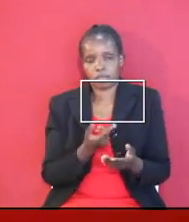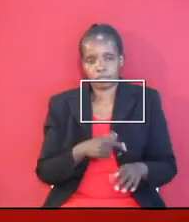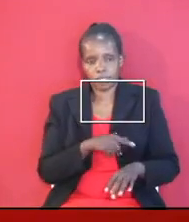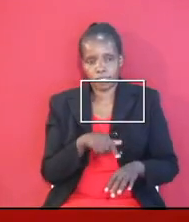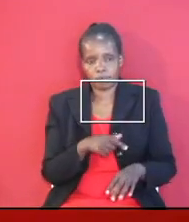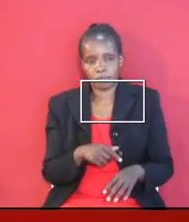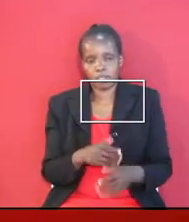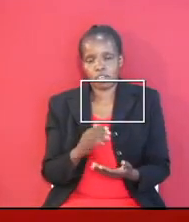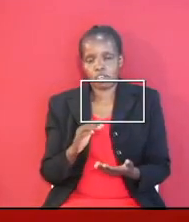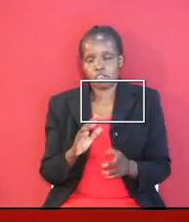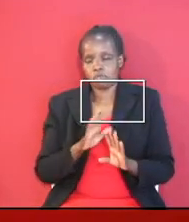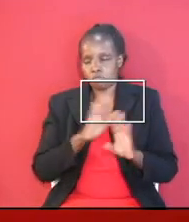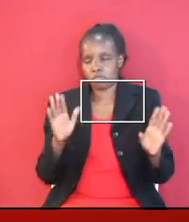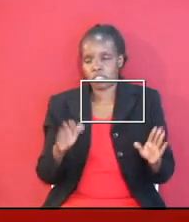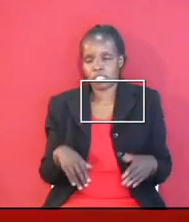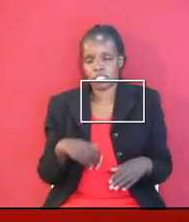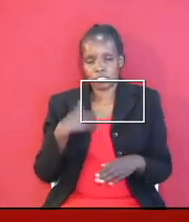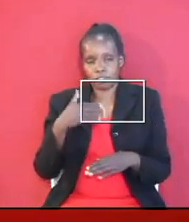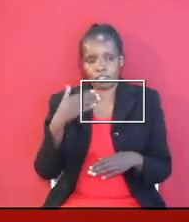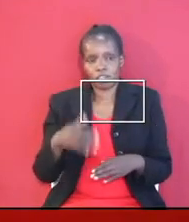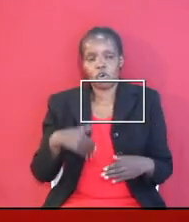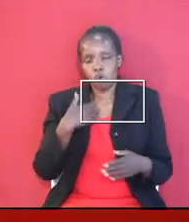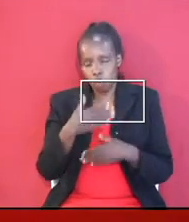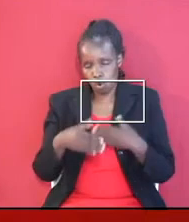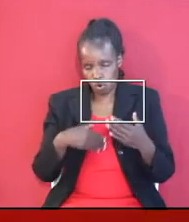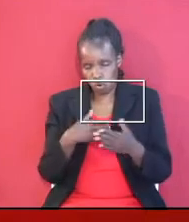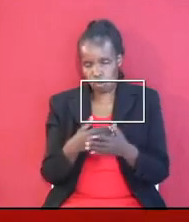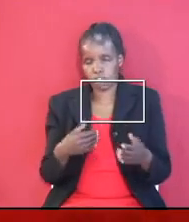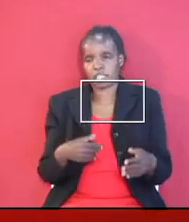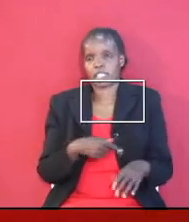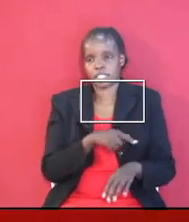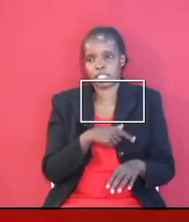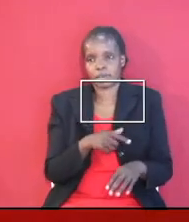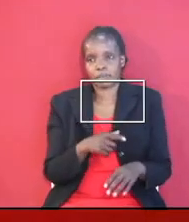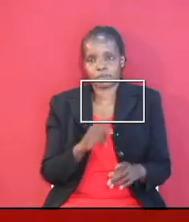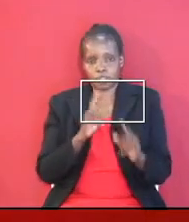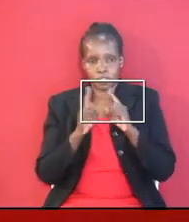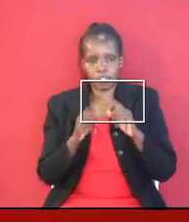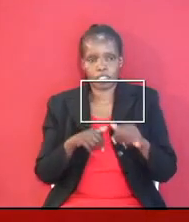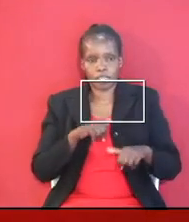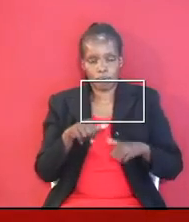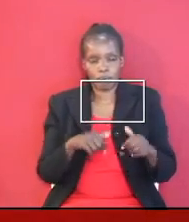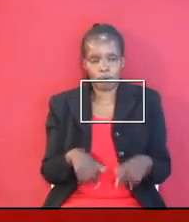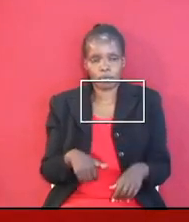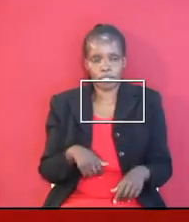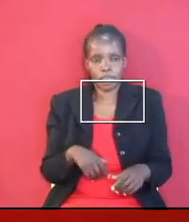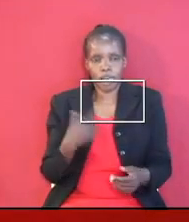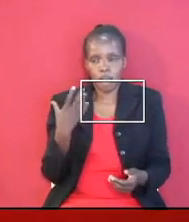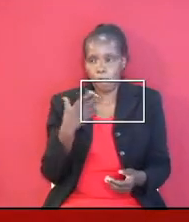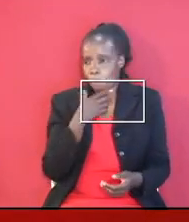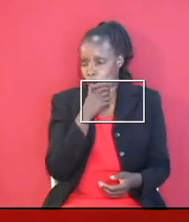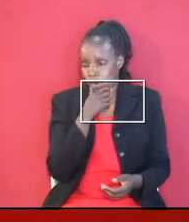at some several times, but at all times. We are talking about the amazing grace,